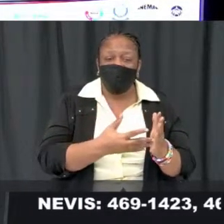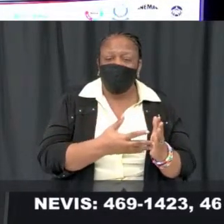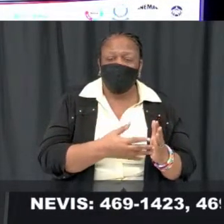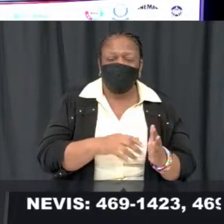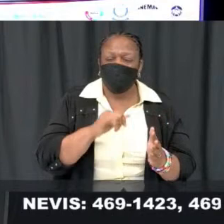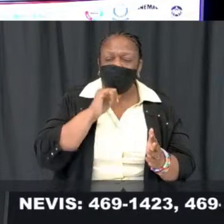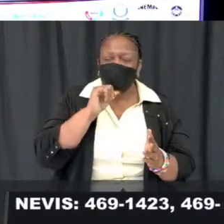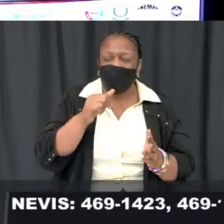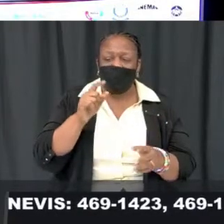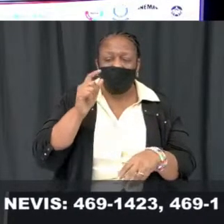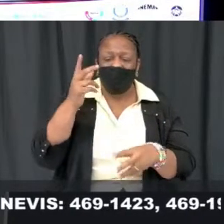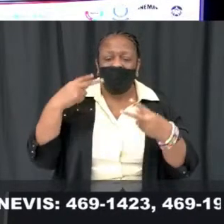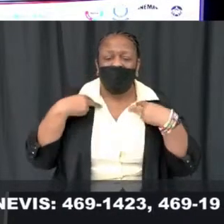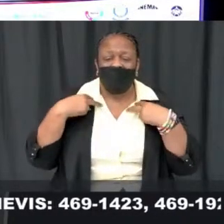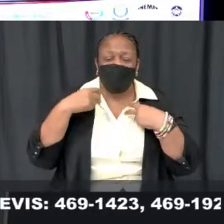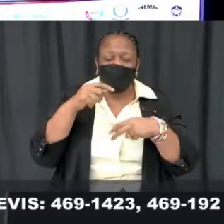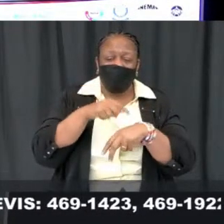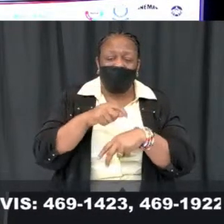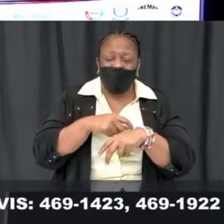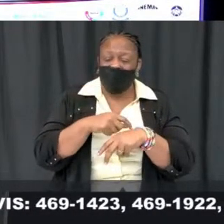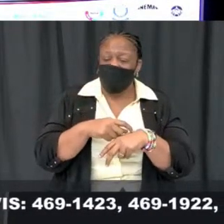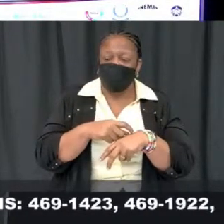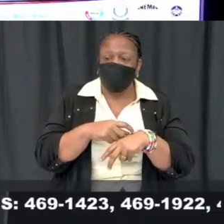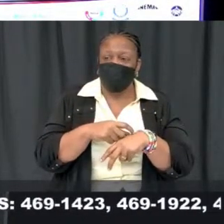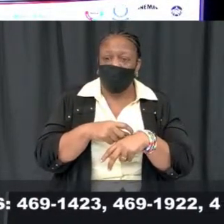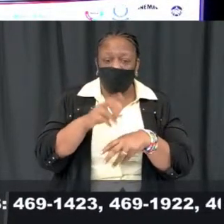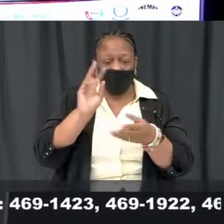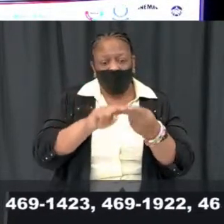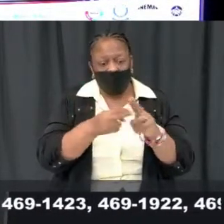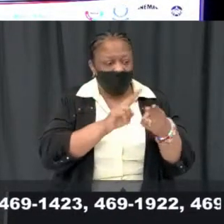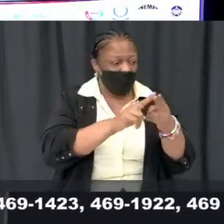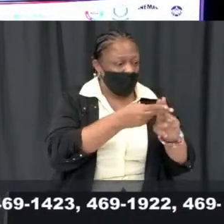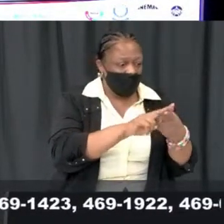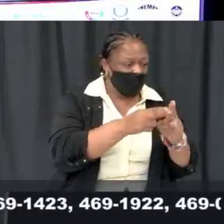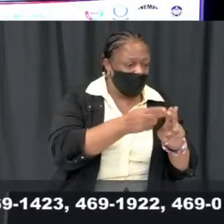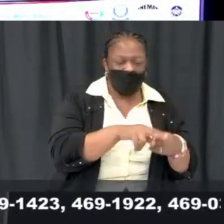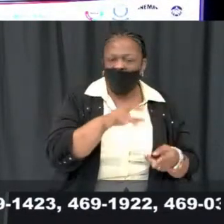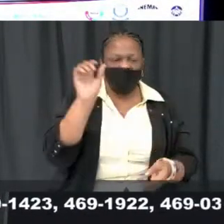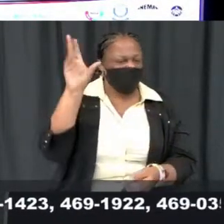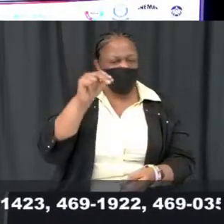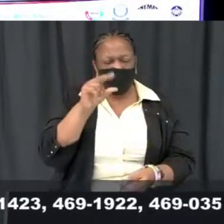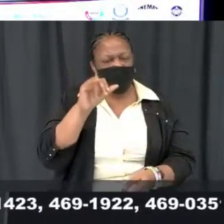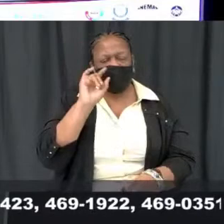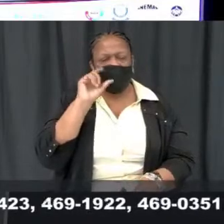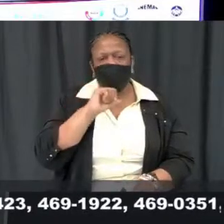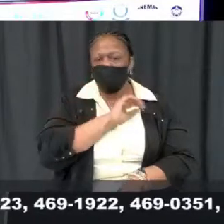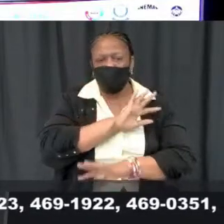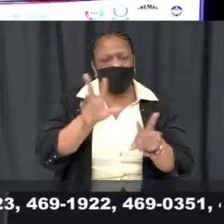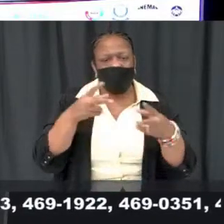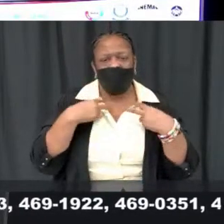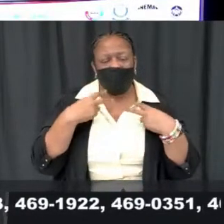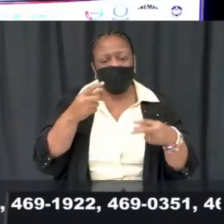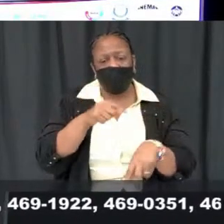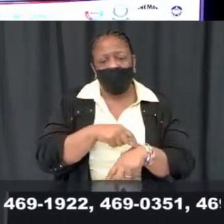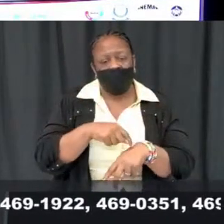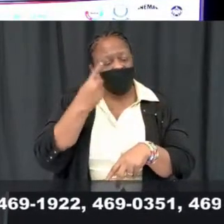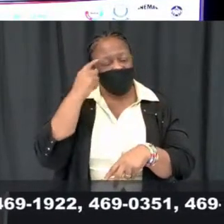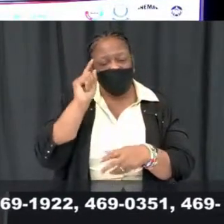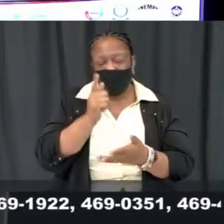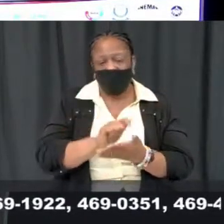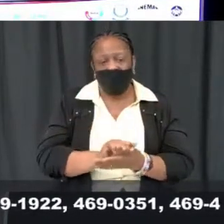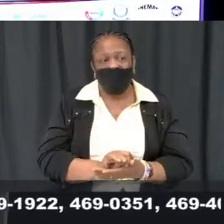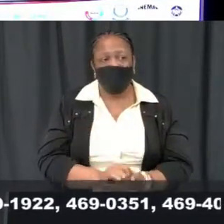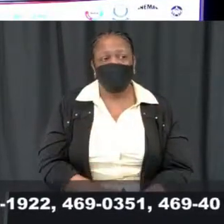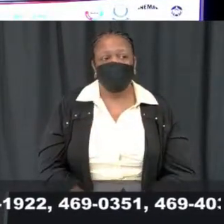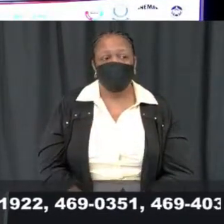opted not to highlight because it's hard to tally everything, all at once. But